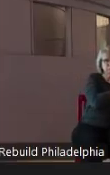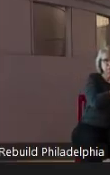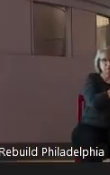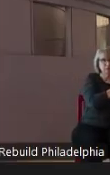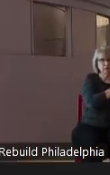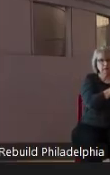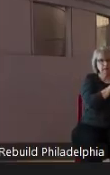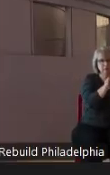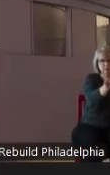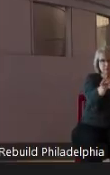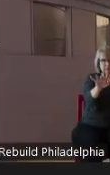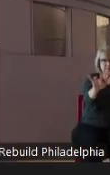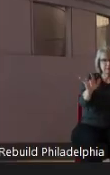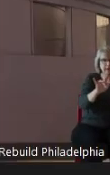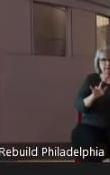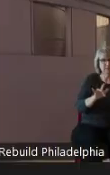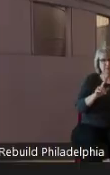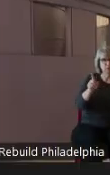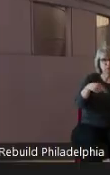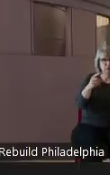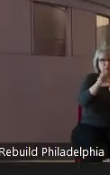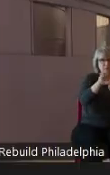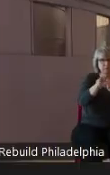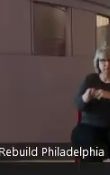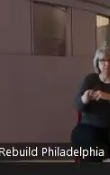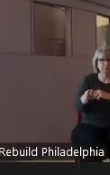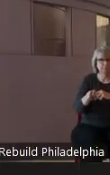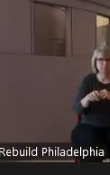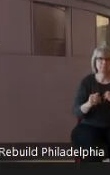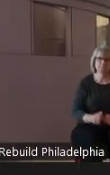for wheelchairs. Next slide.